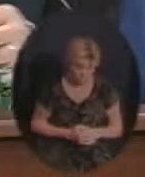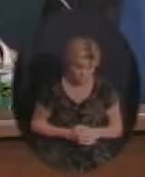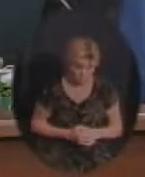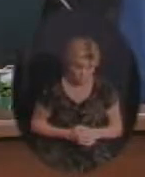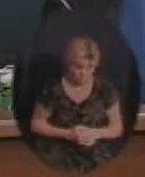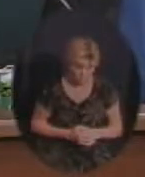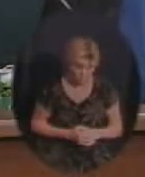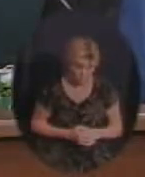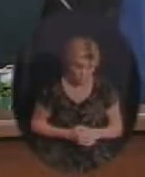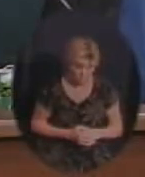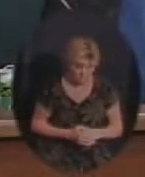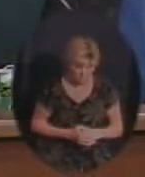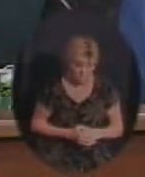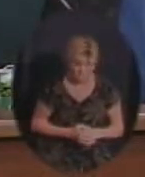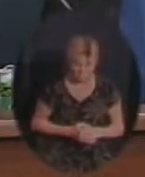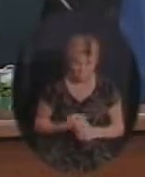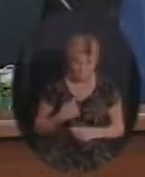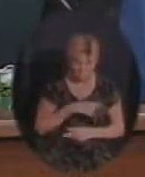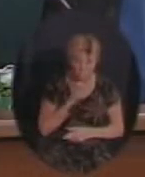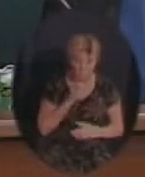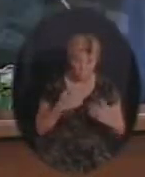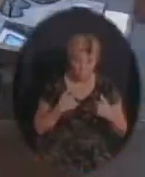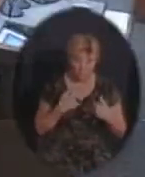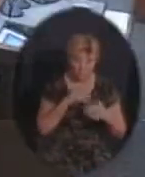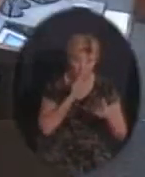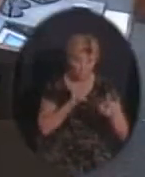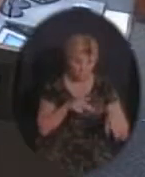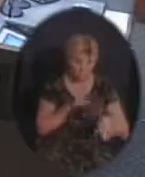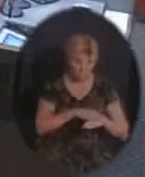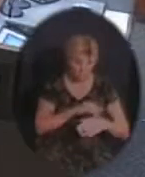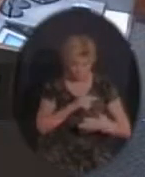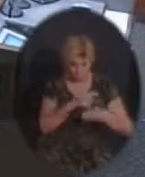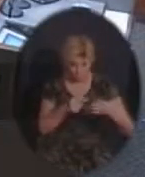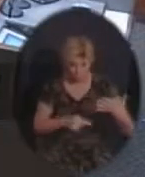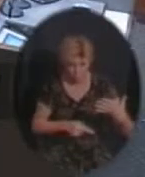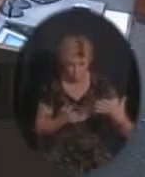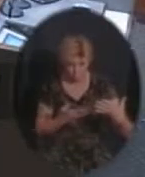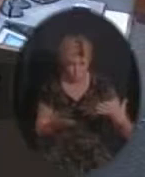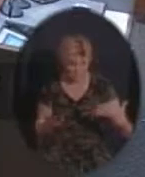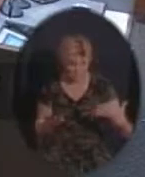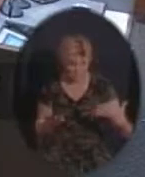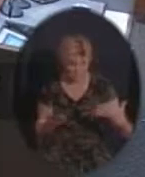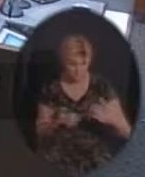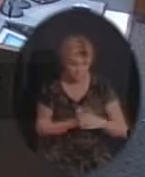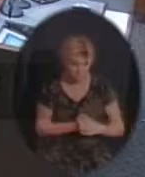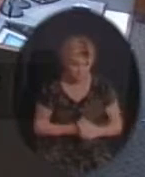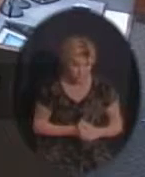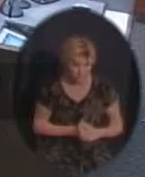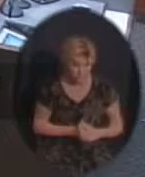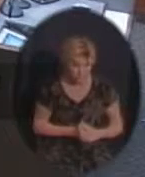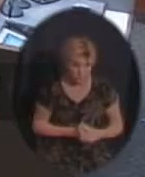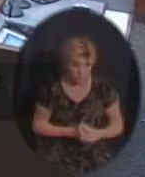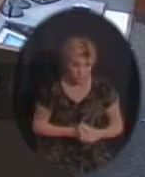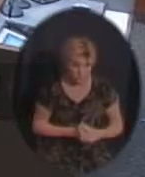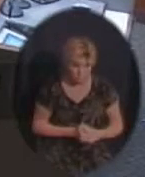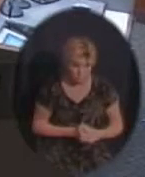us, and will come back to us at a later time. But you may need information now, so.